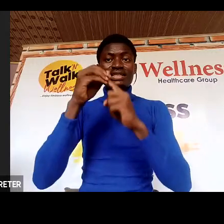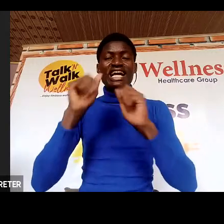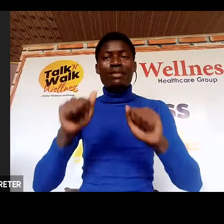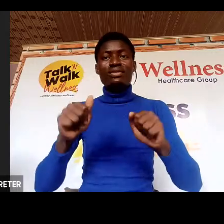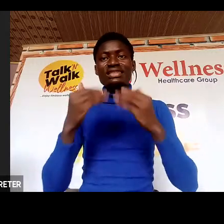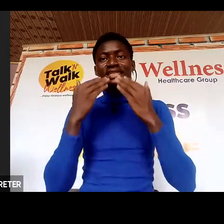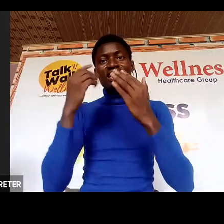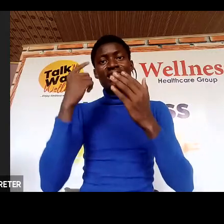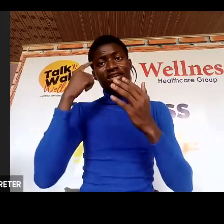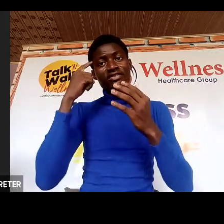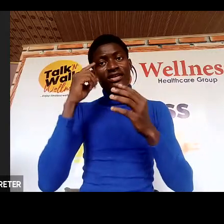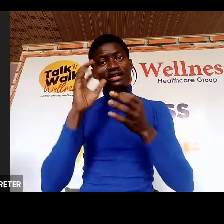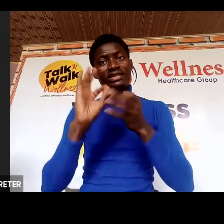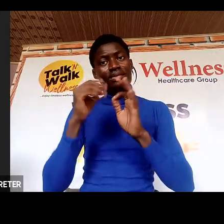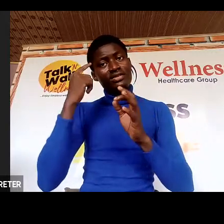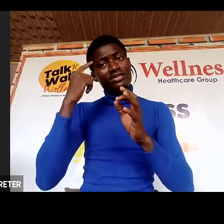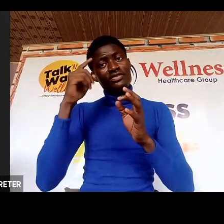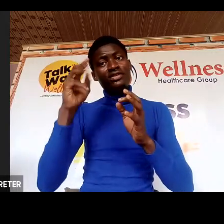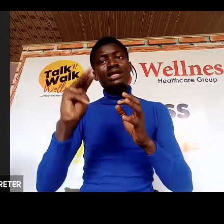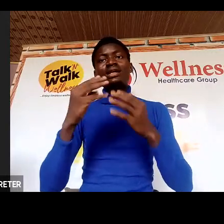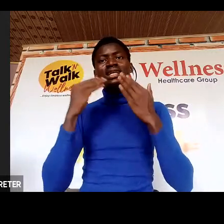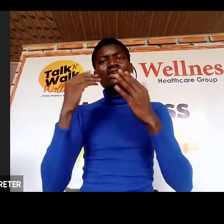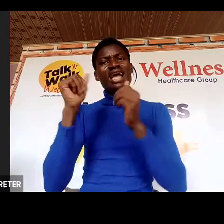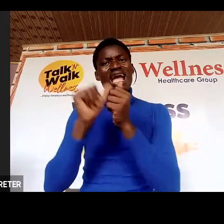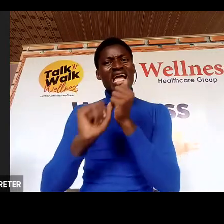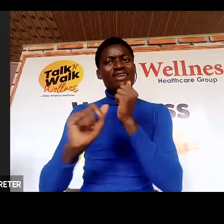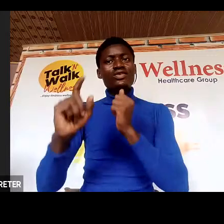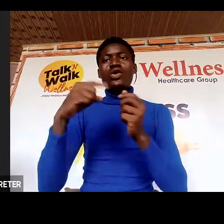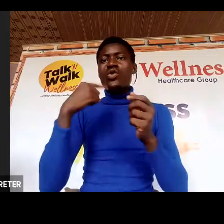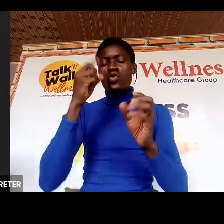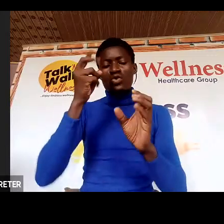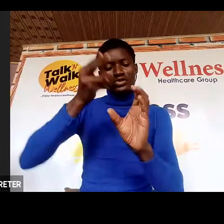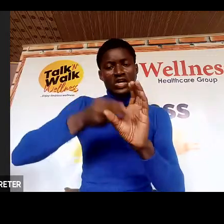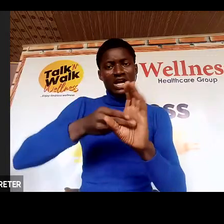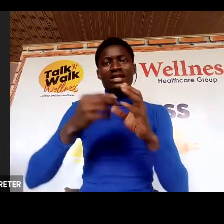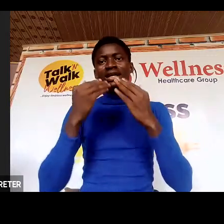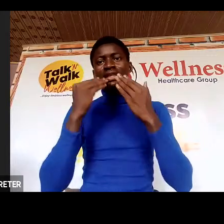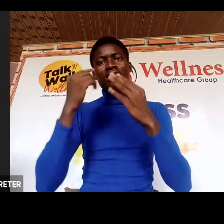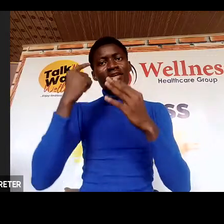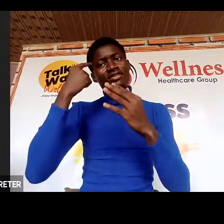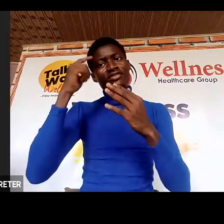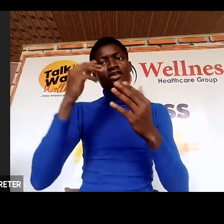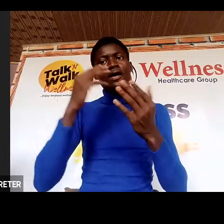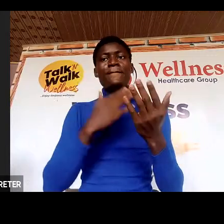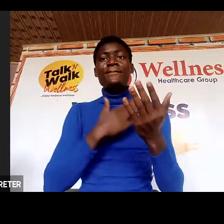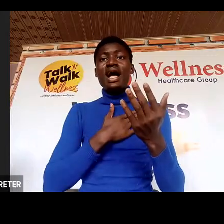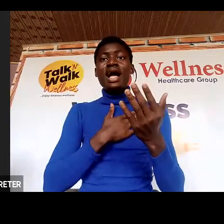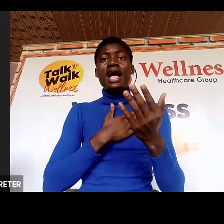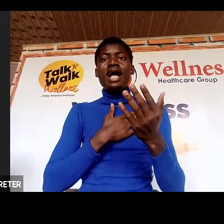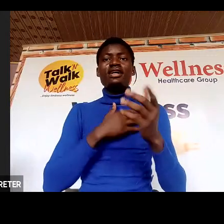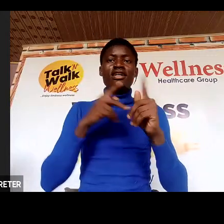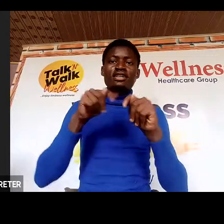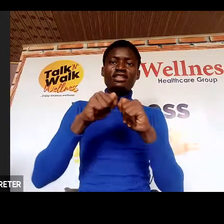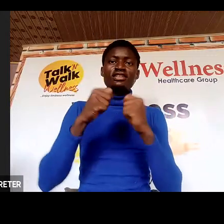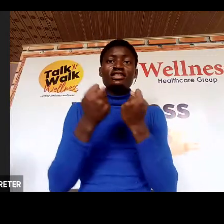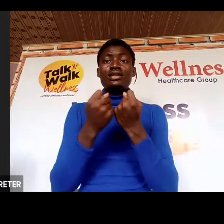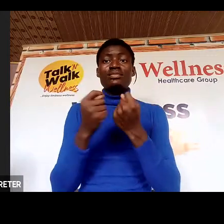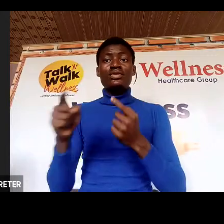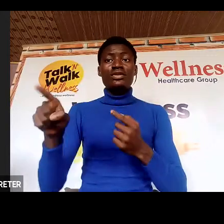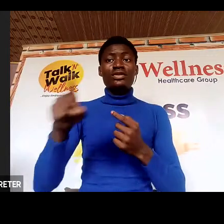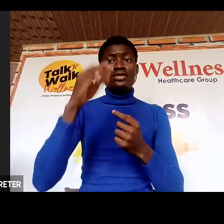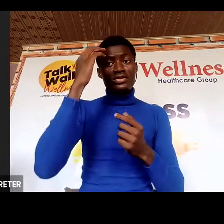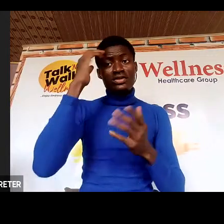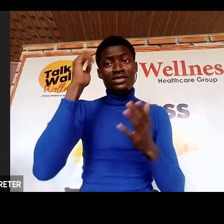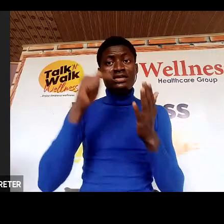in. Thank you for my crew. This webinar I was looking as it was going to hold, because everything was just wrong.